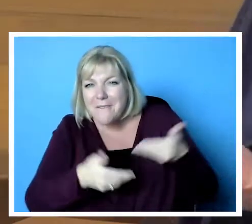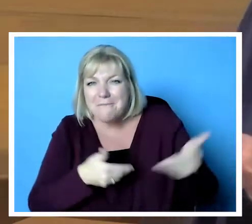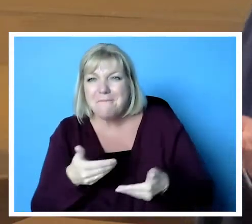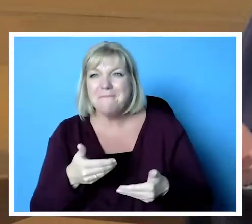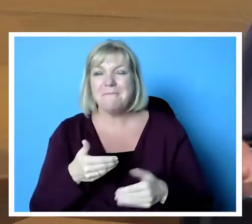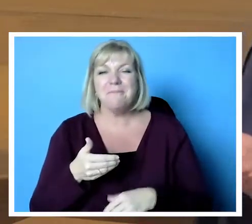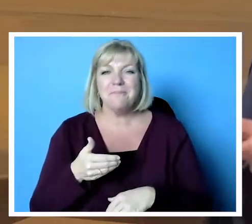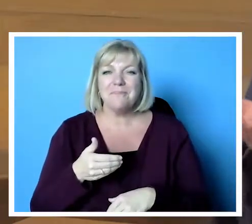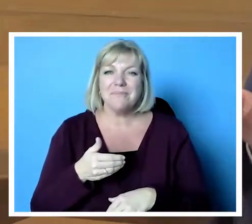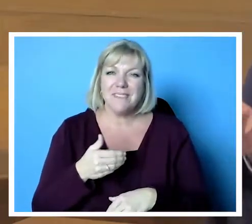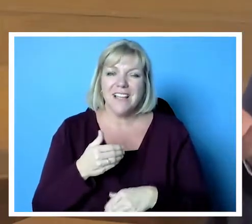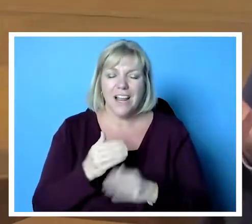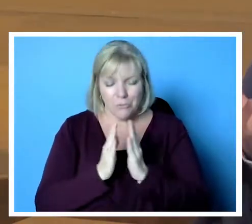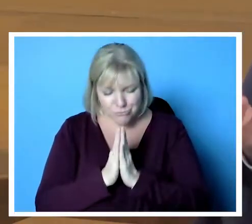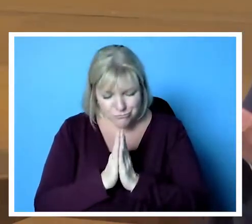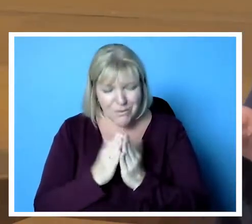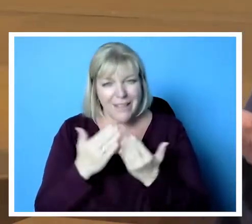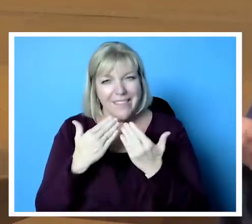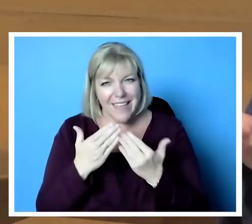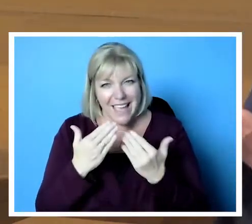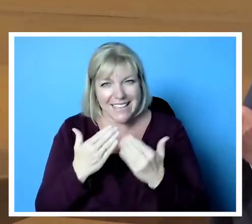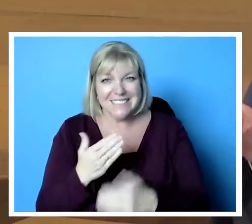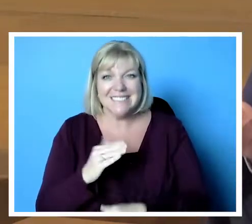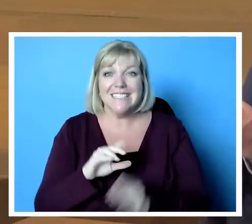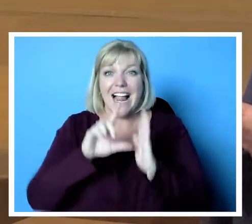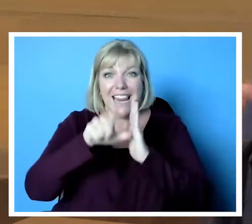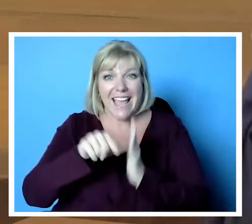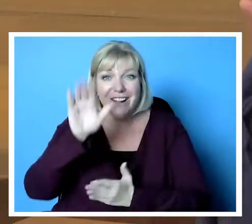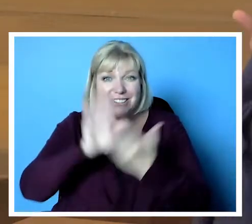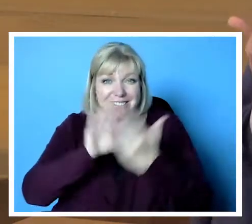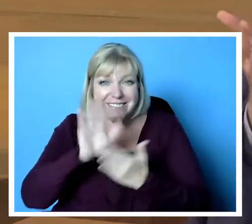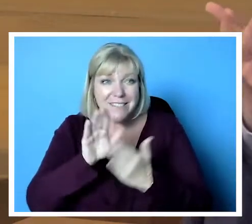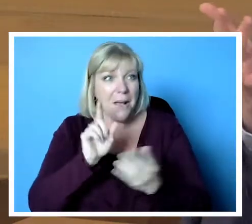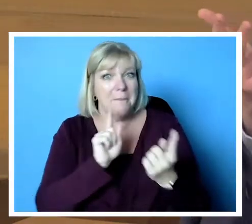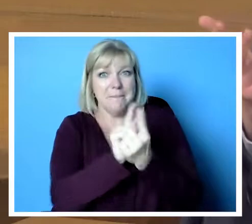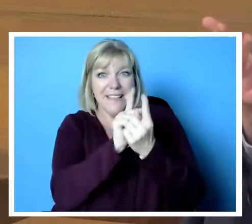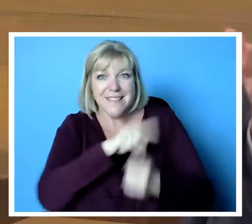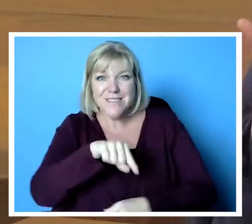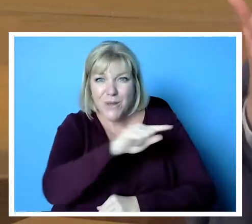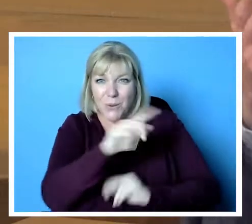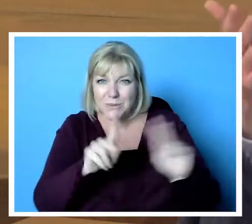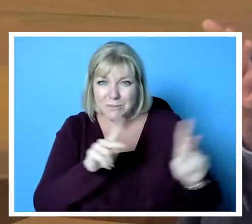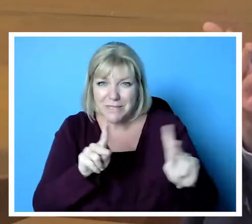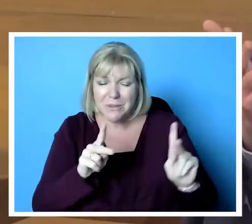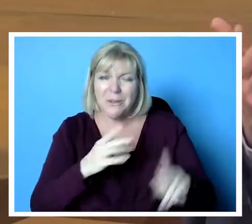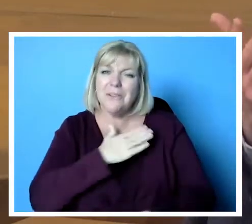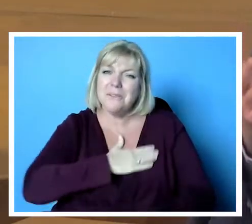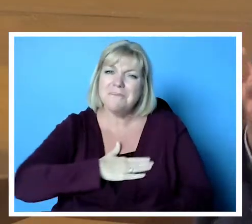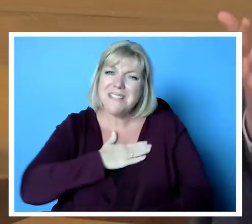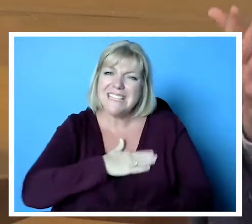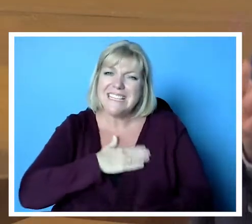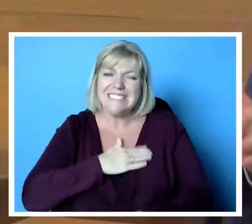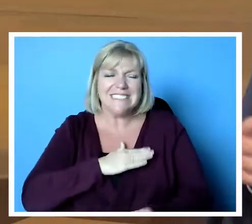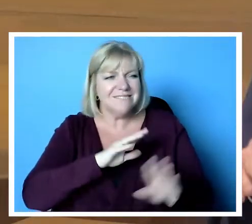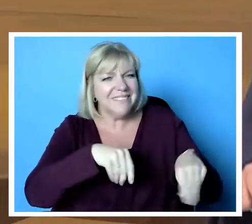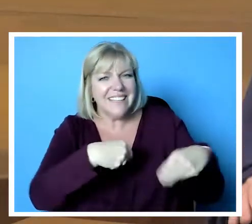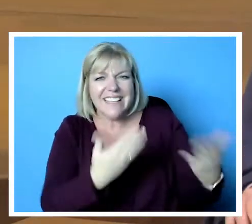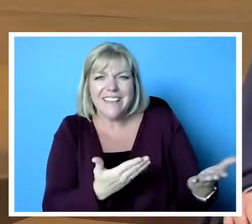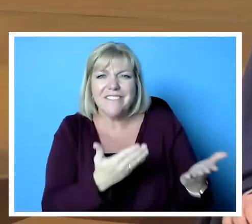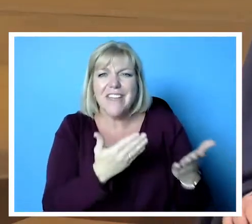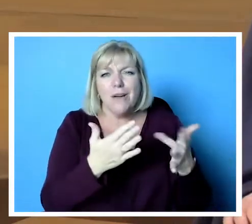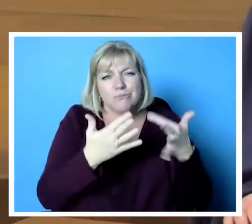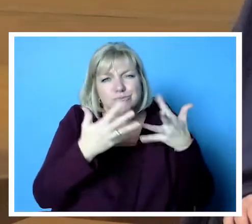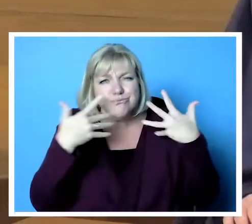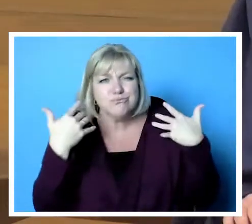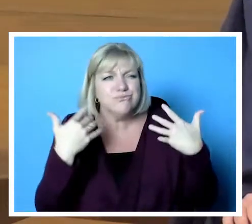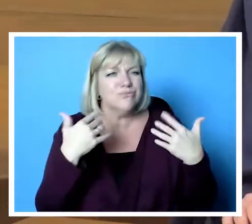get a chance to meet them in person once again, will you please give them a generous word of welcome